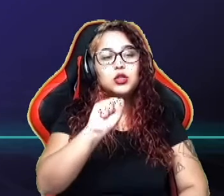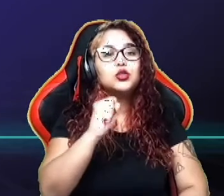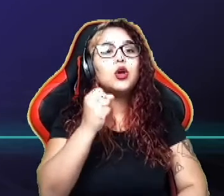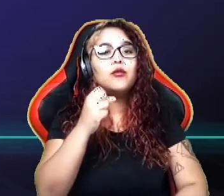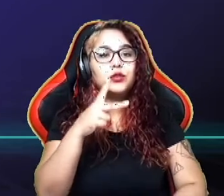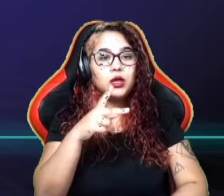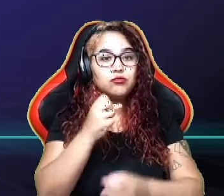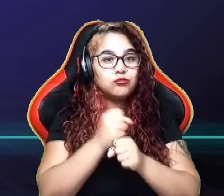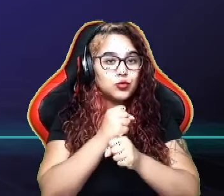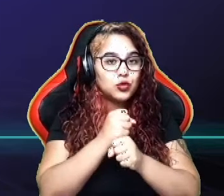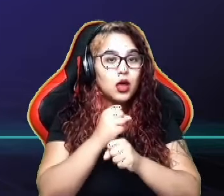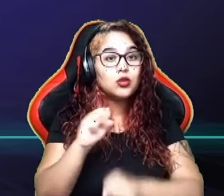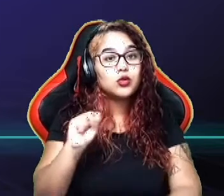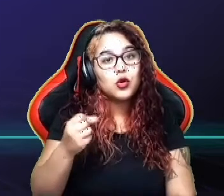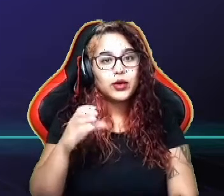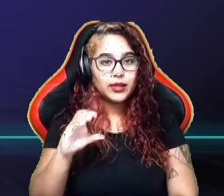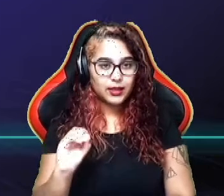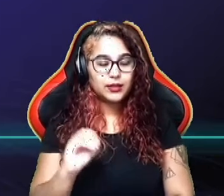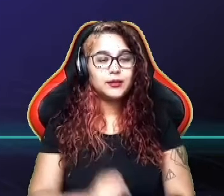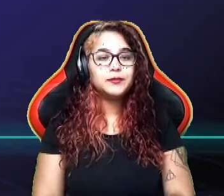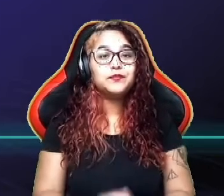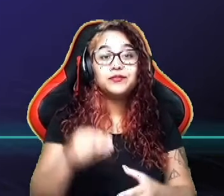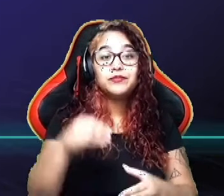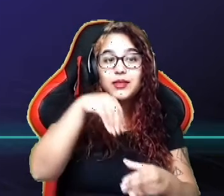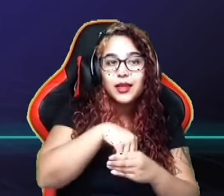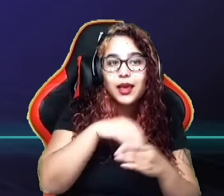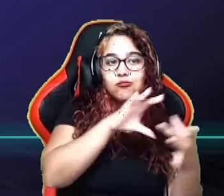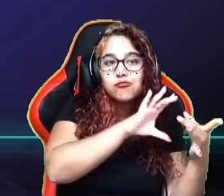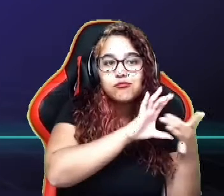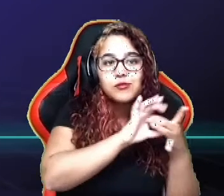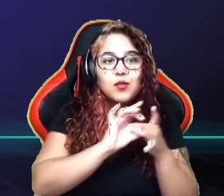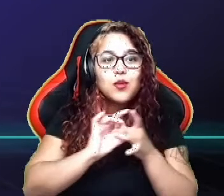And we've been working on preserving the 80s software.